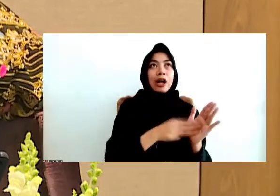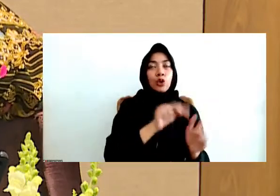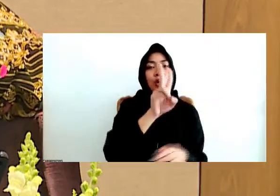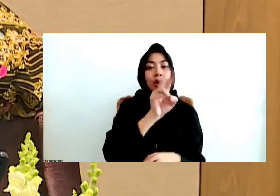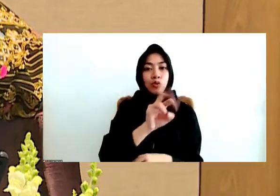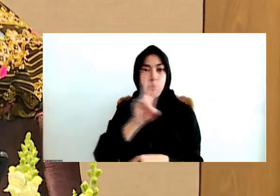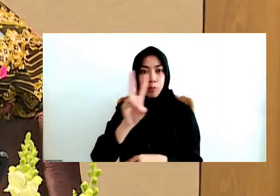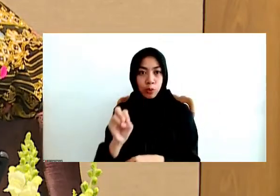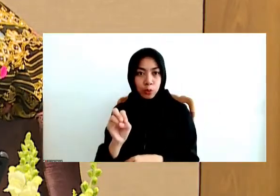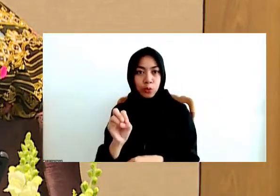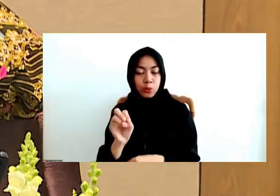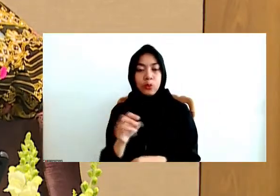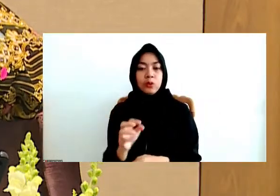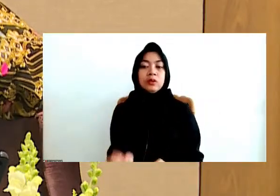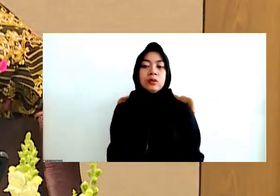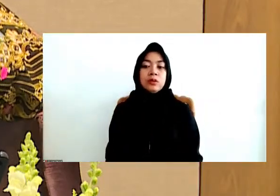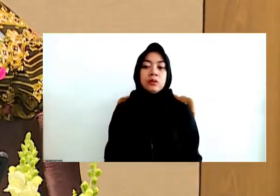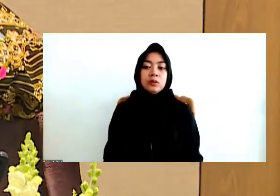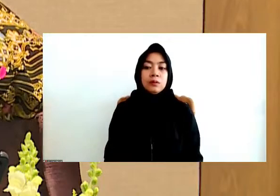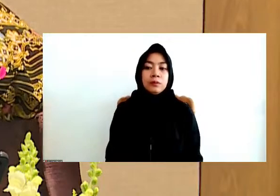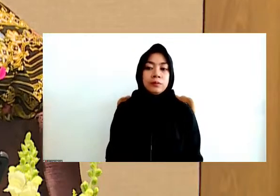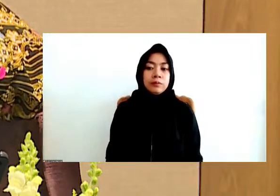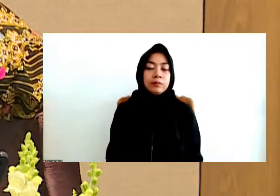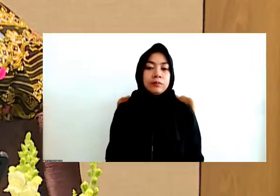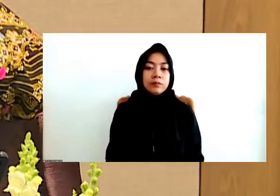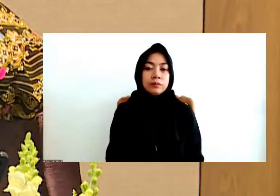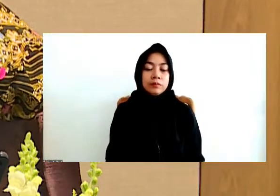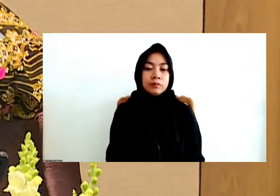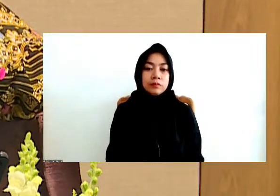So first, knowing that